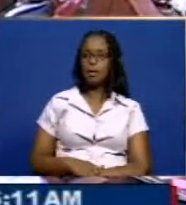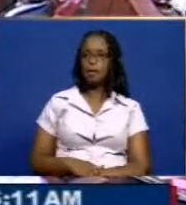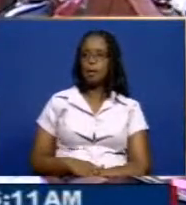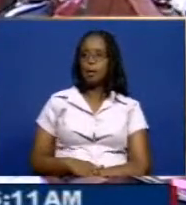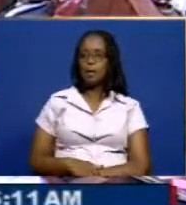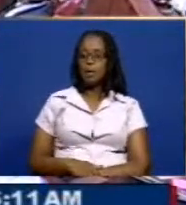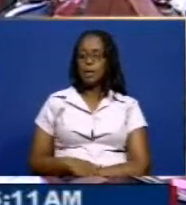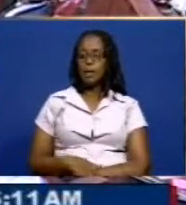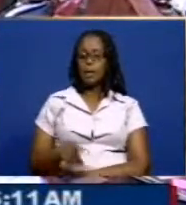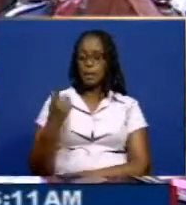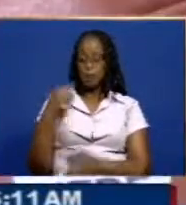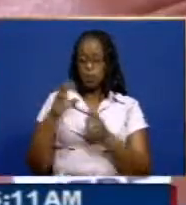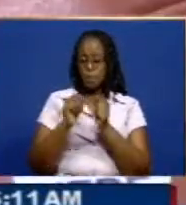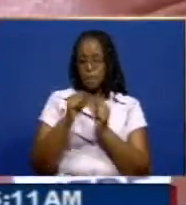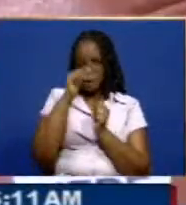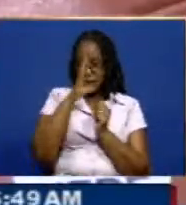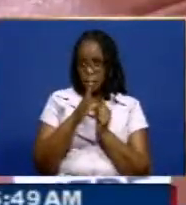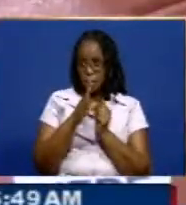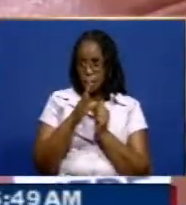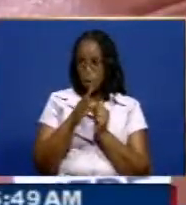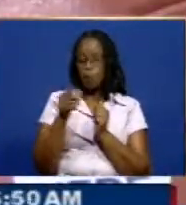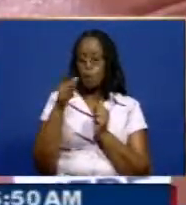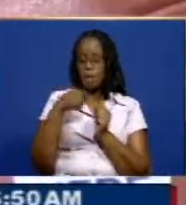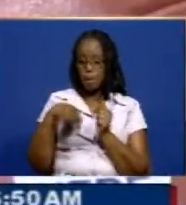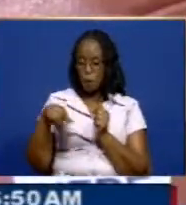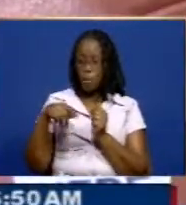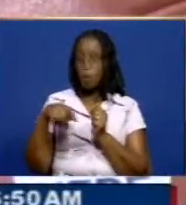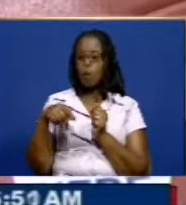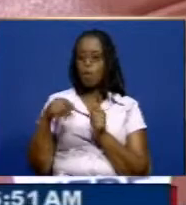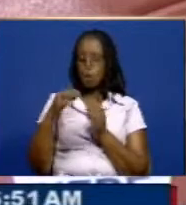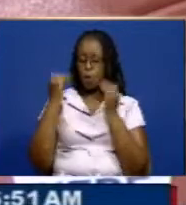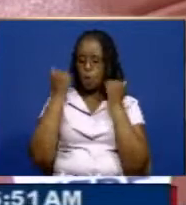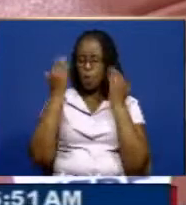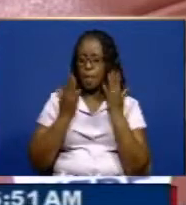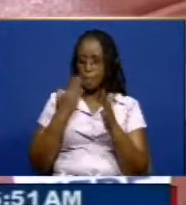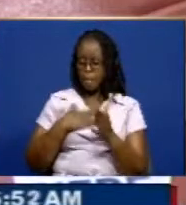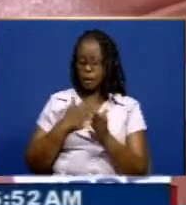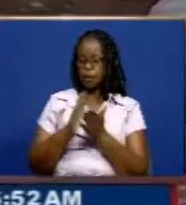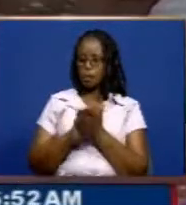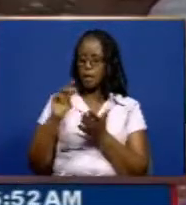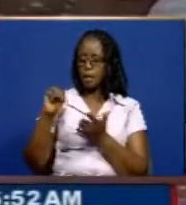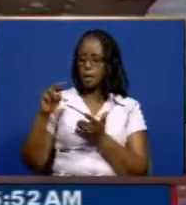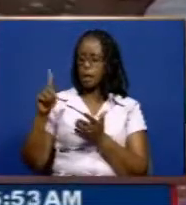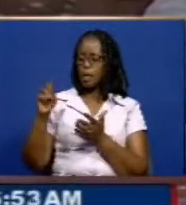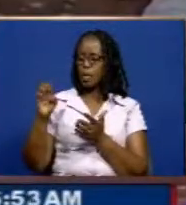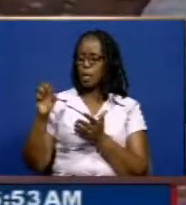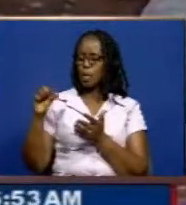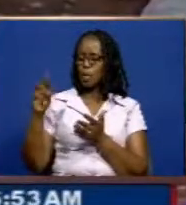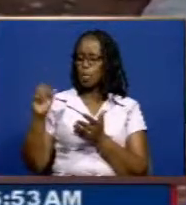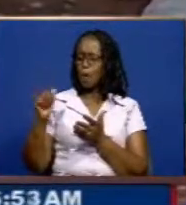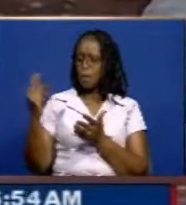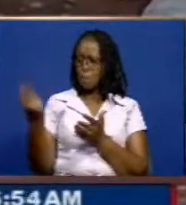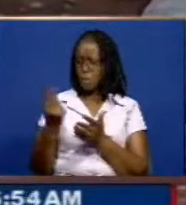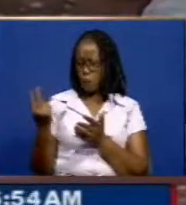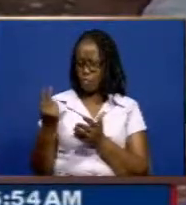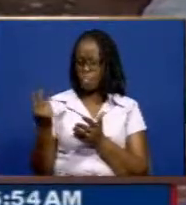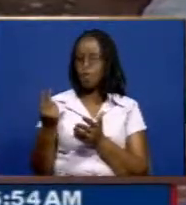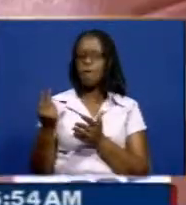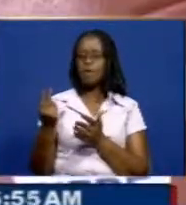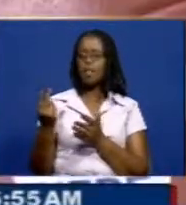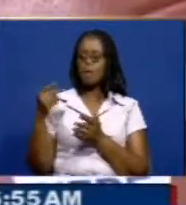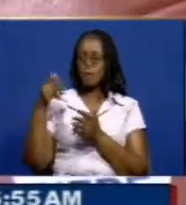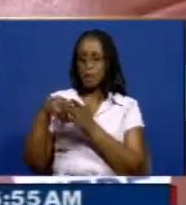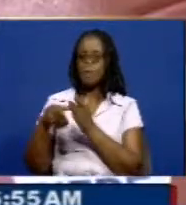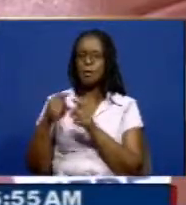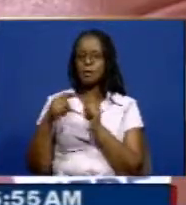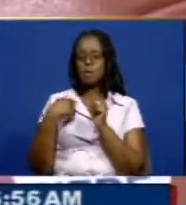governor, we are both on record for the governor, both my firm and Mr. Ndegwa. But I want to know who is the lead counsel on this one. I am lead on this